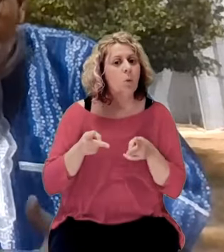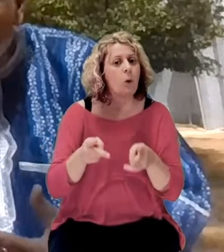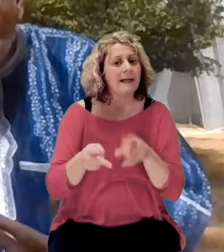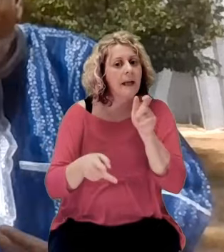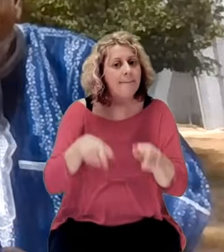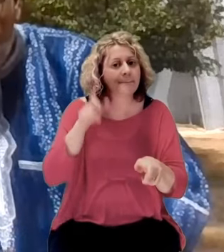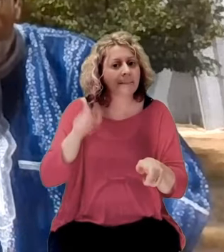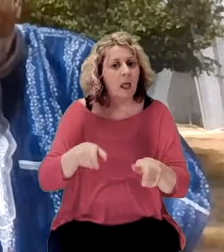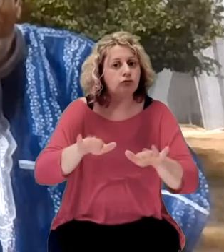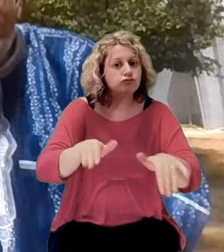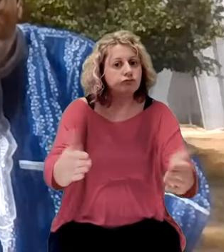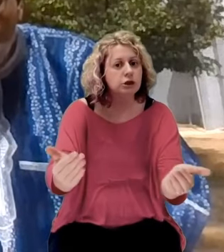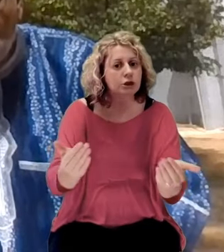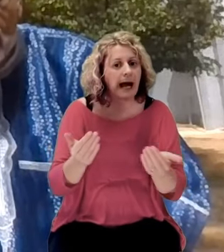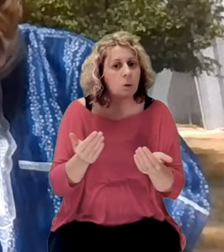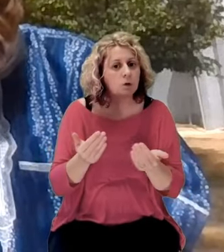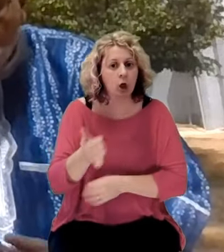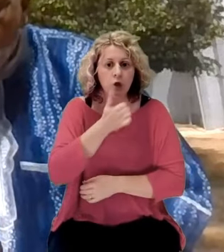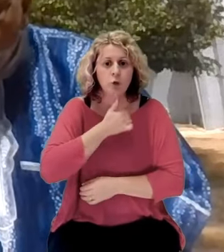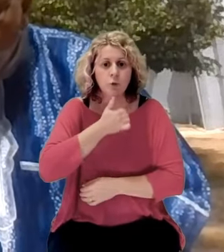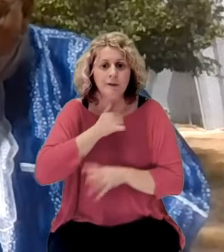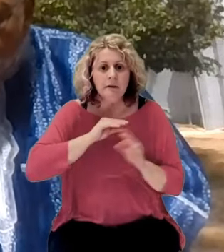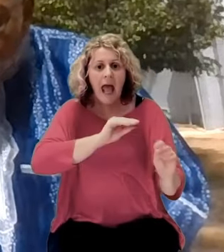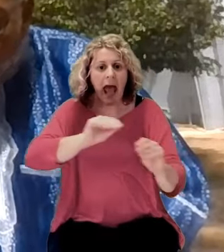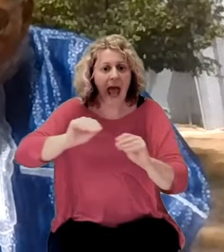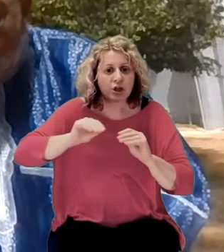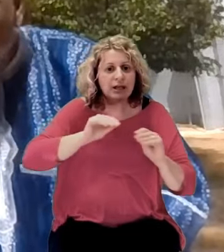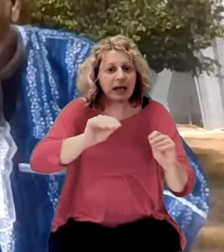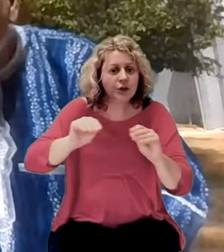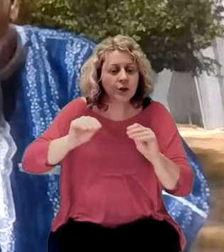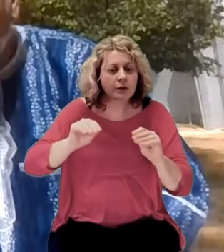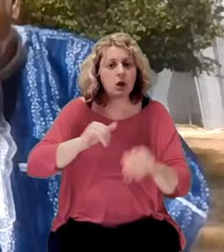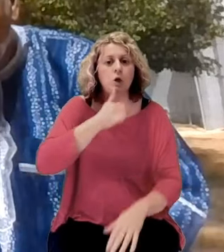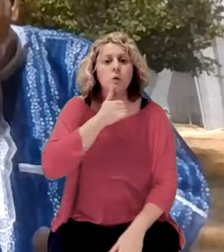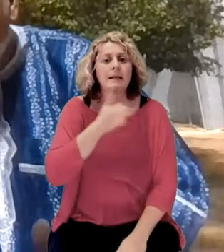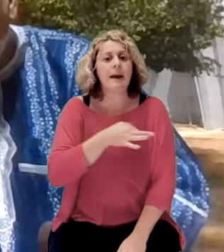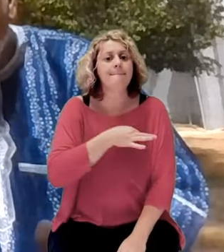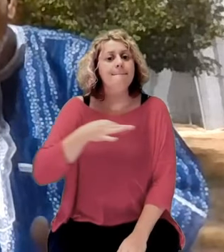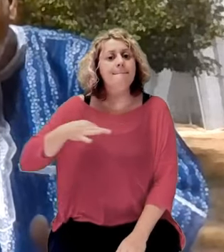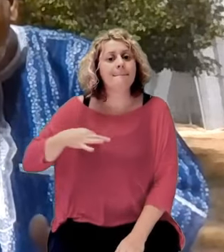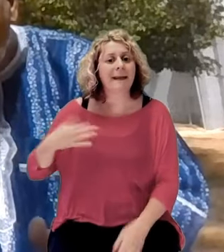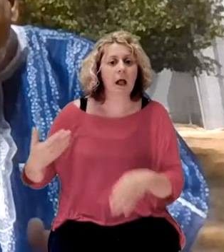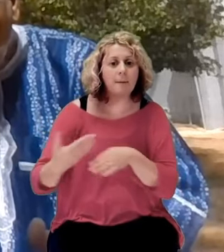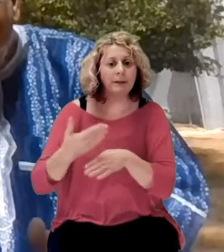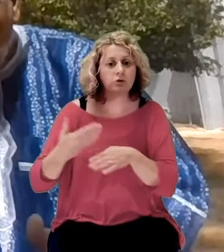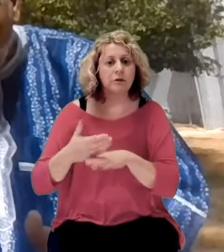different ways people are reaching out at the moment. There's a revival of using education and